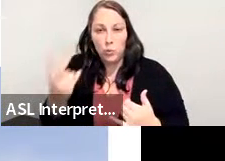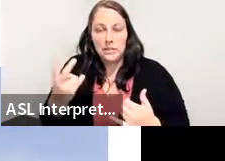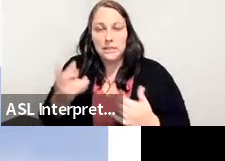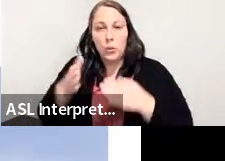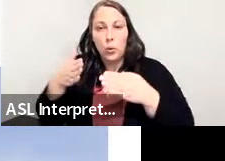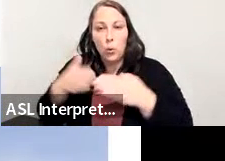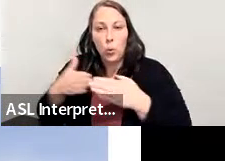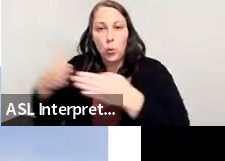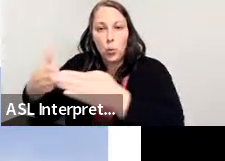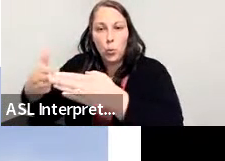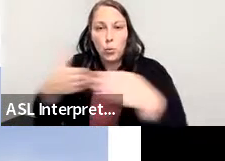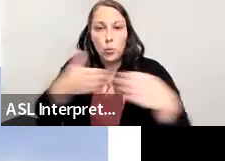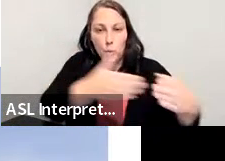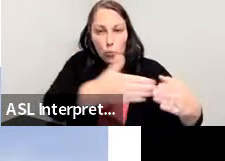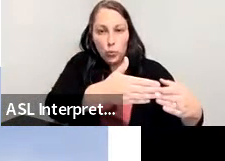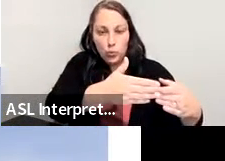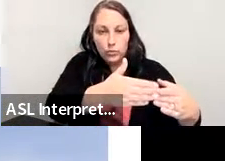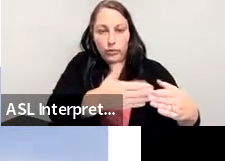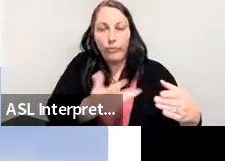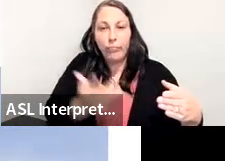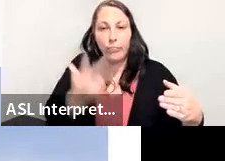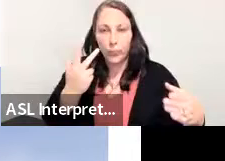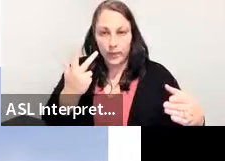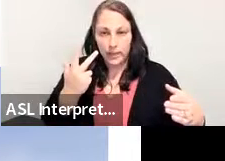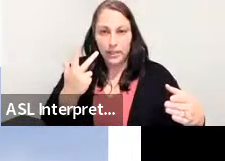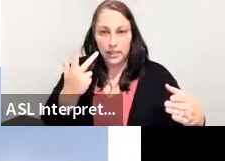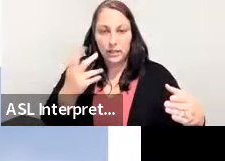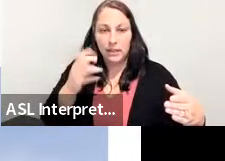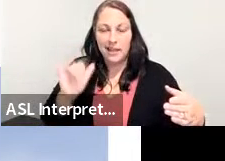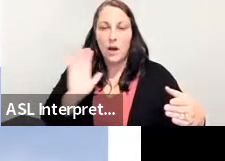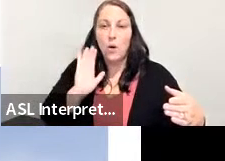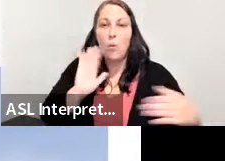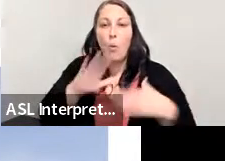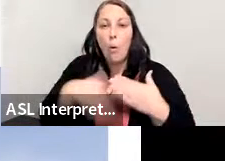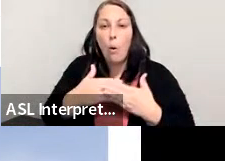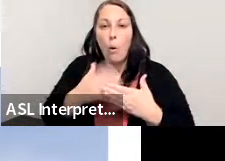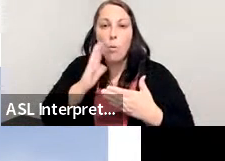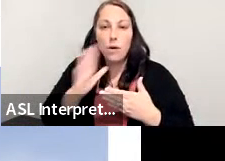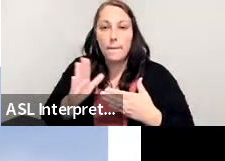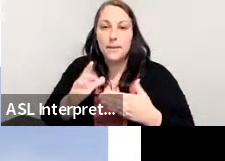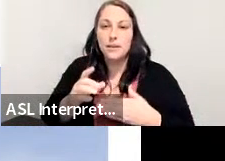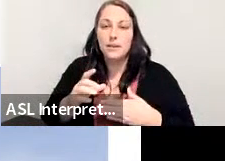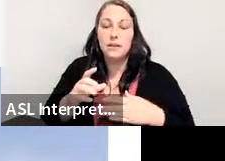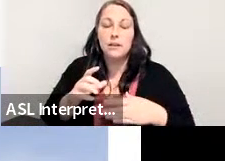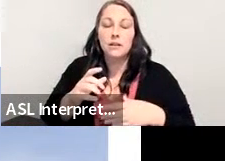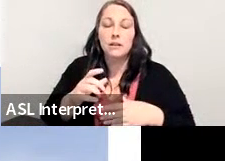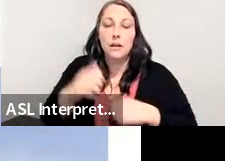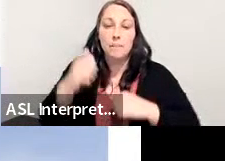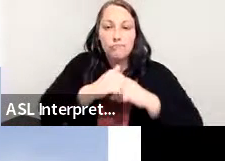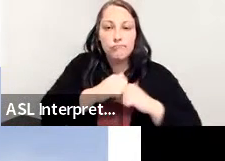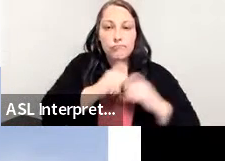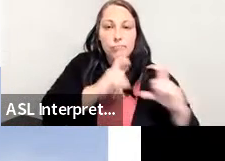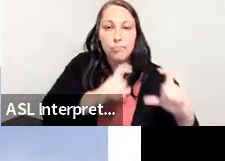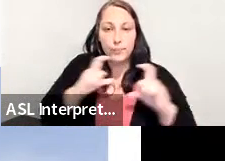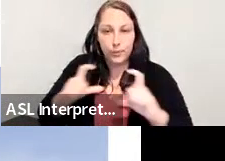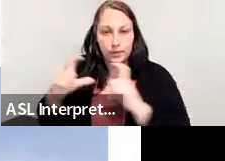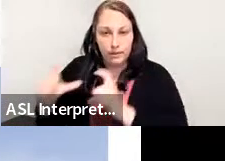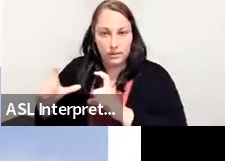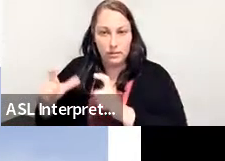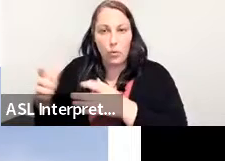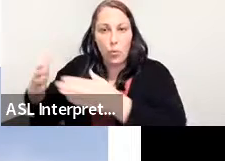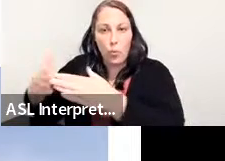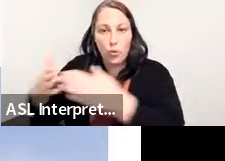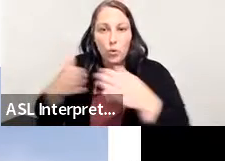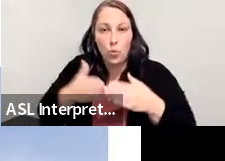building at the corners, and then having the balconied apartments